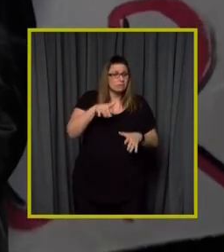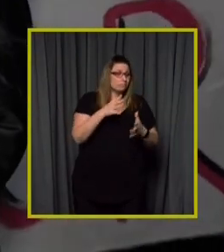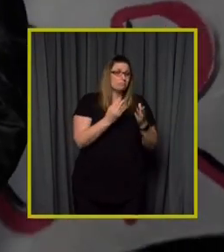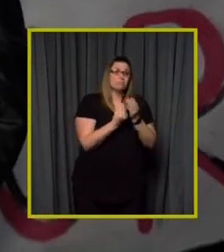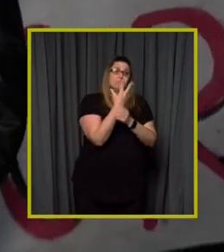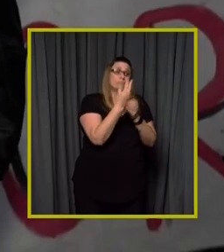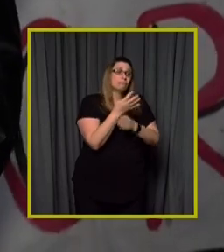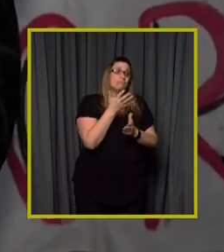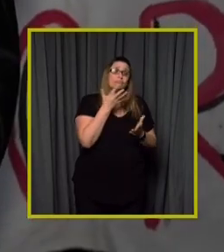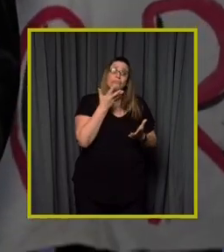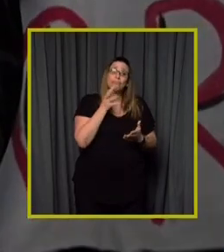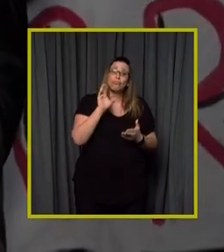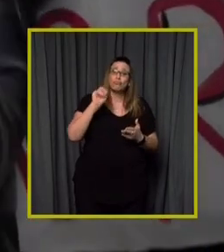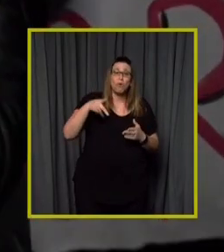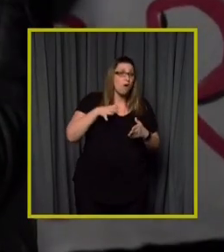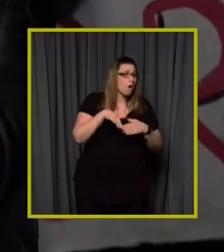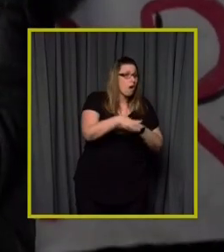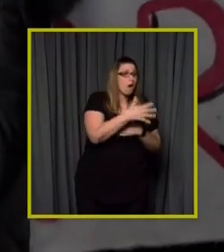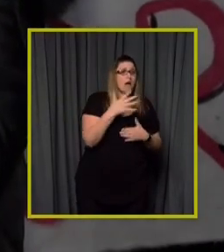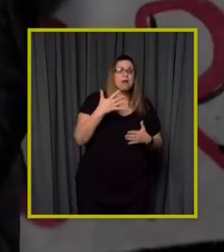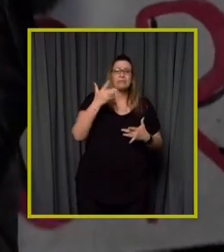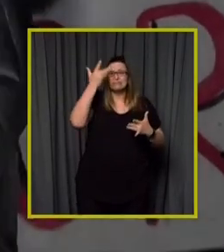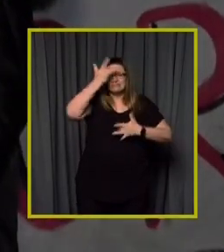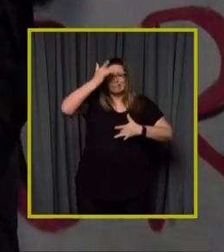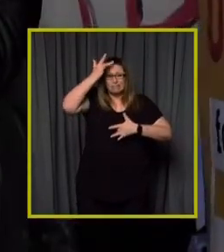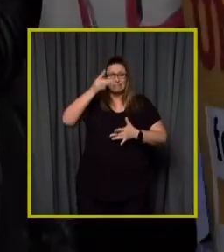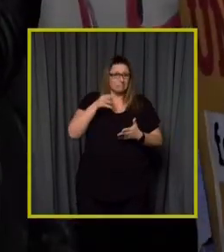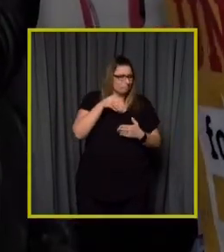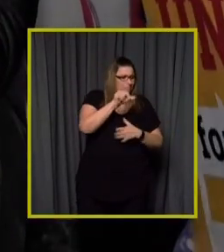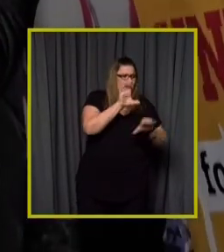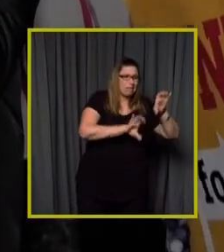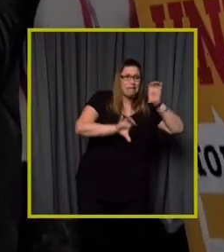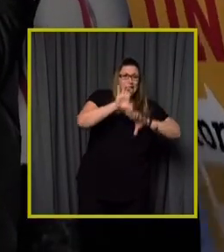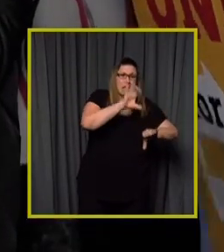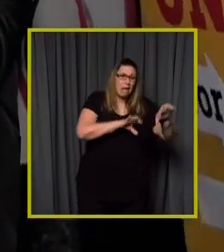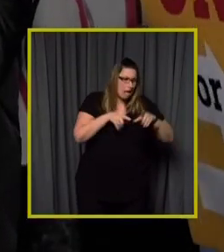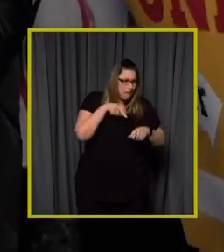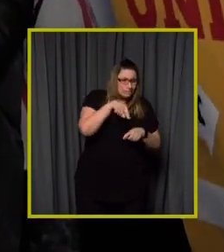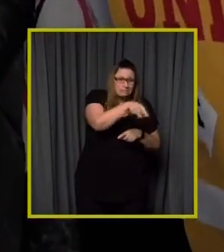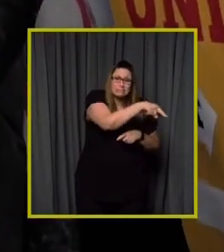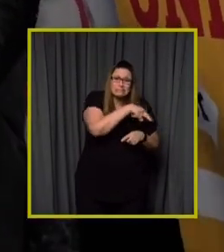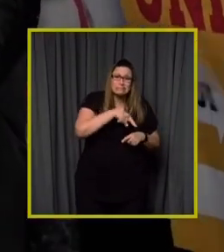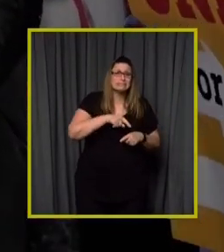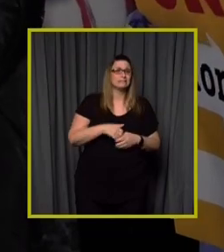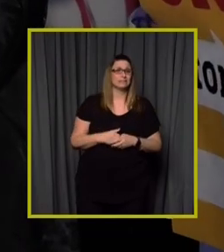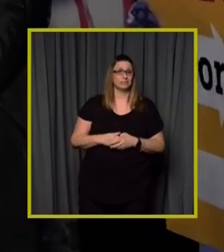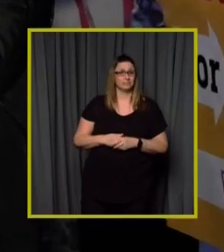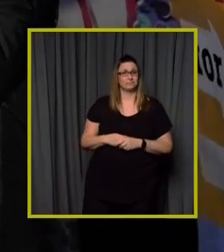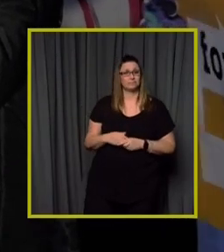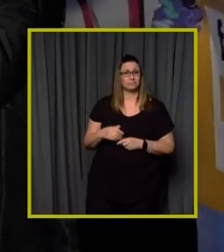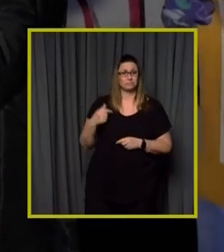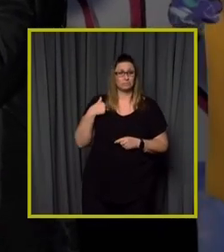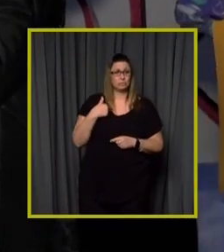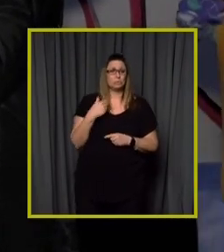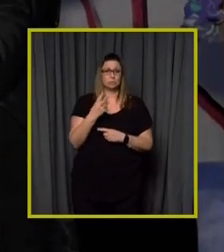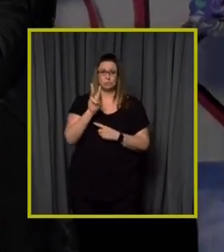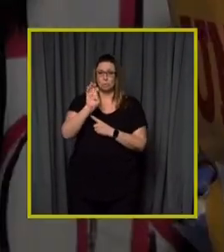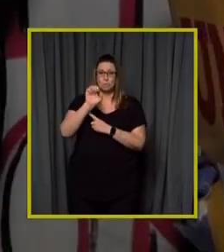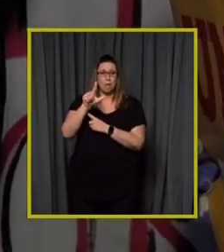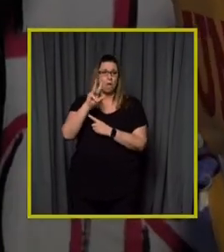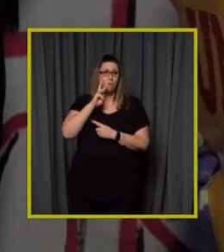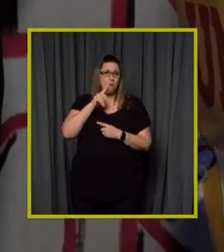city water until 1984 on the farm. Before that, it was pond and stream water treated with